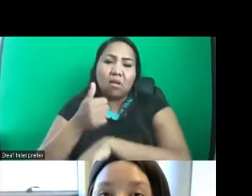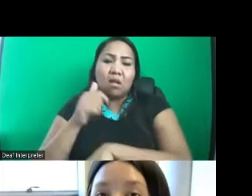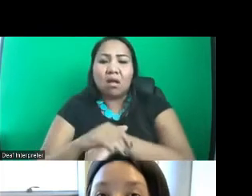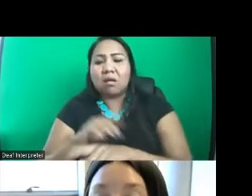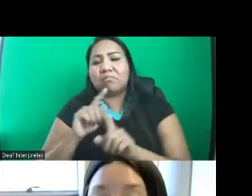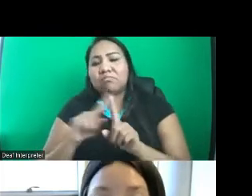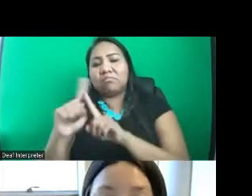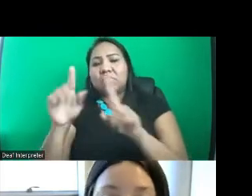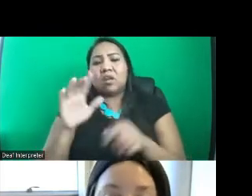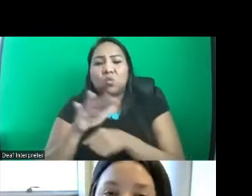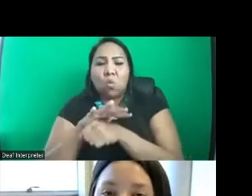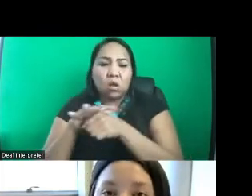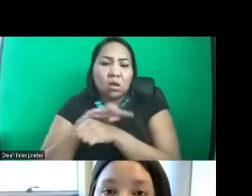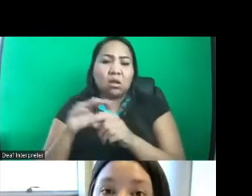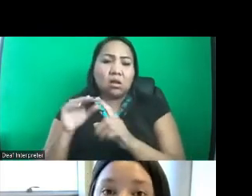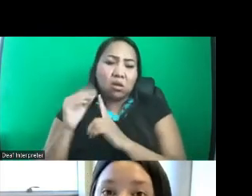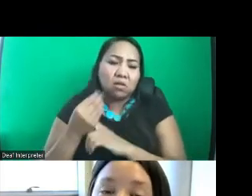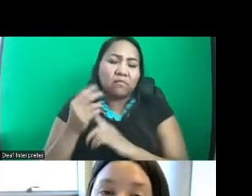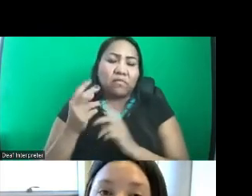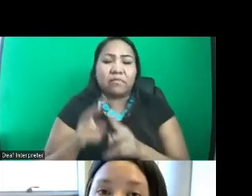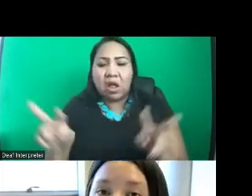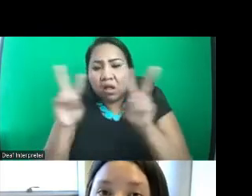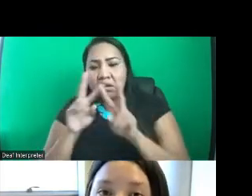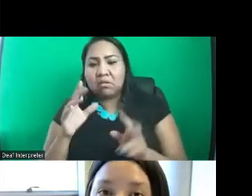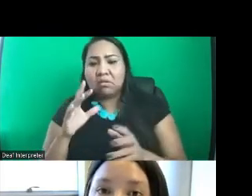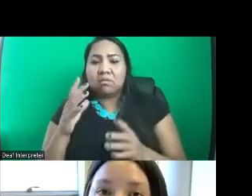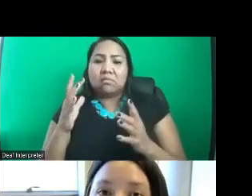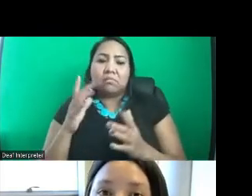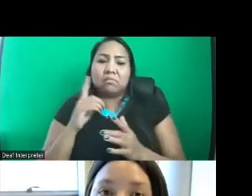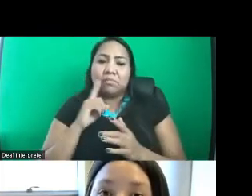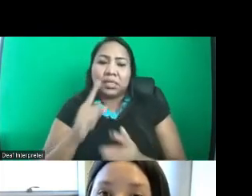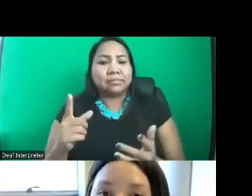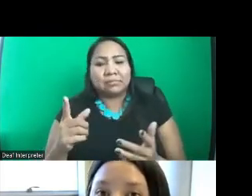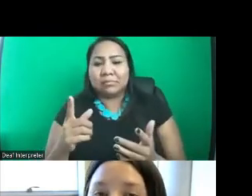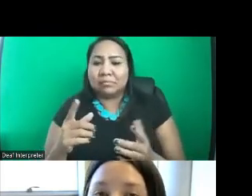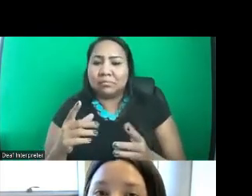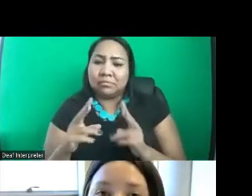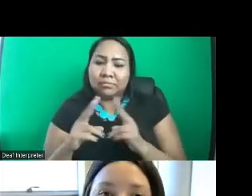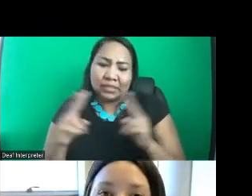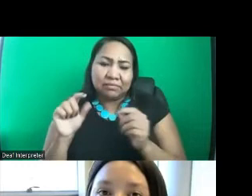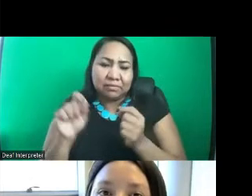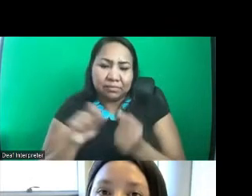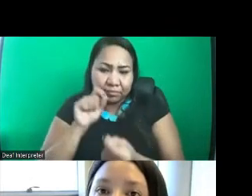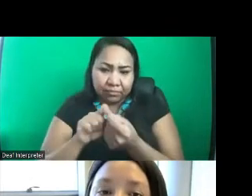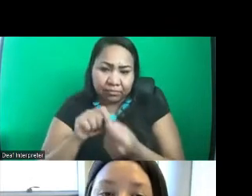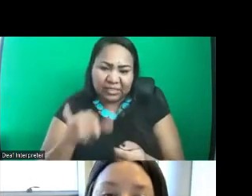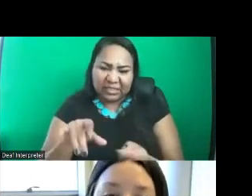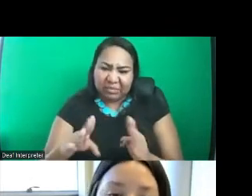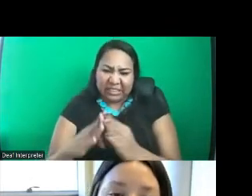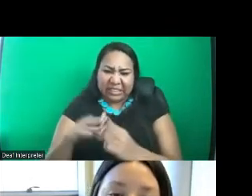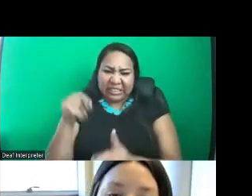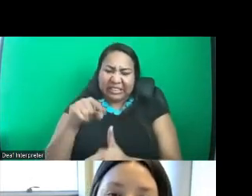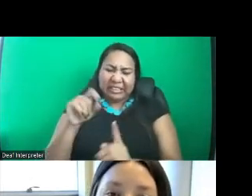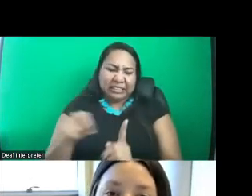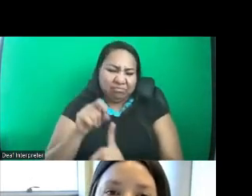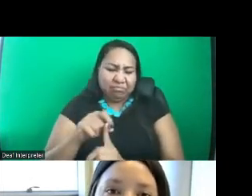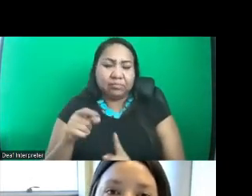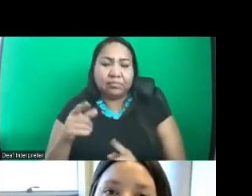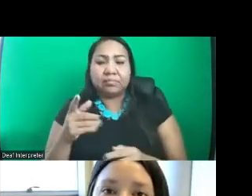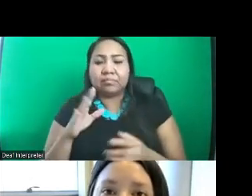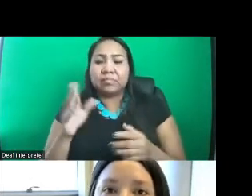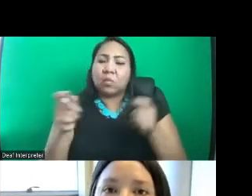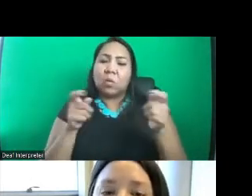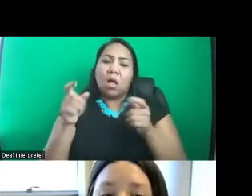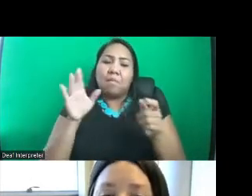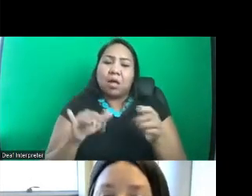value and practice. And so it's very, very localized, very community-based, community-run. We